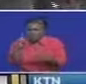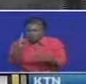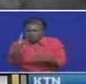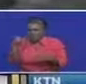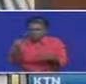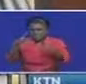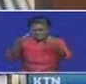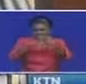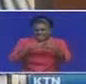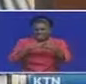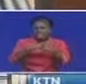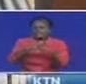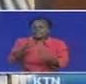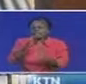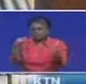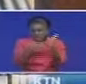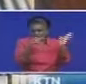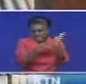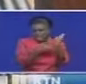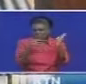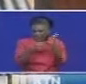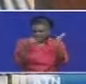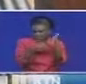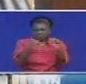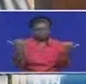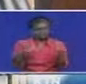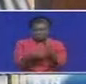trillion debt. So the problem is not really the debt. The problem is,